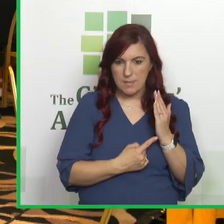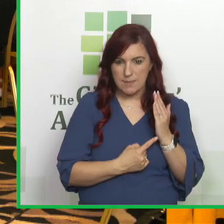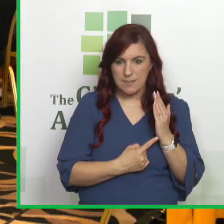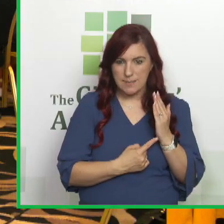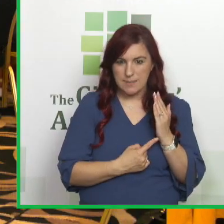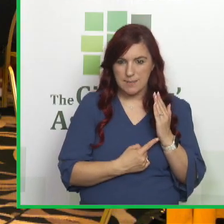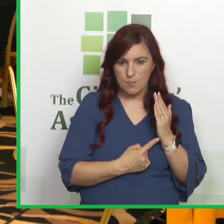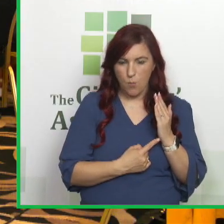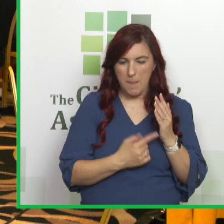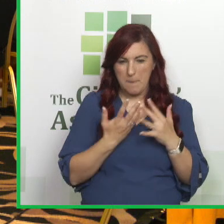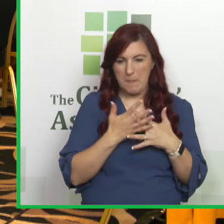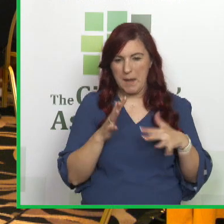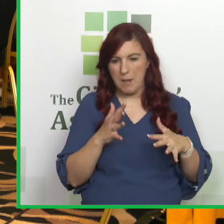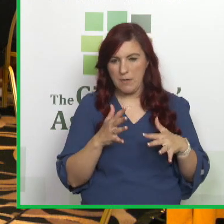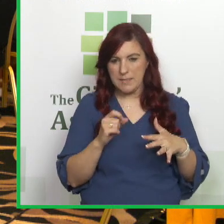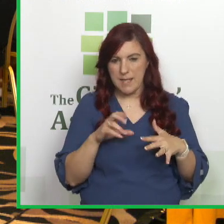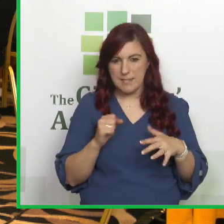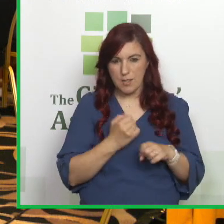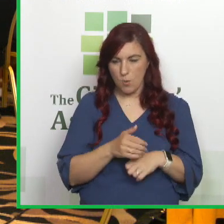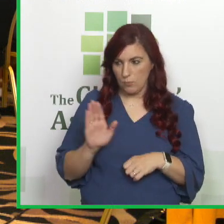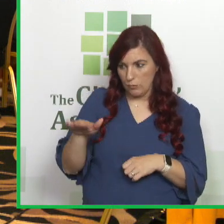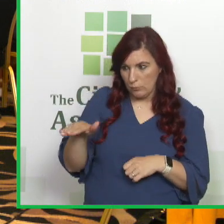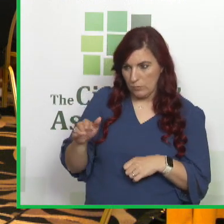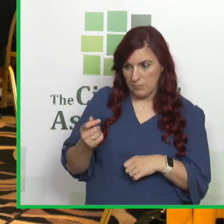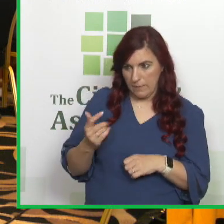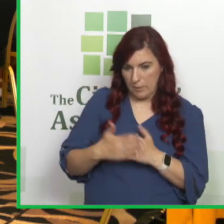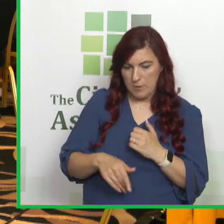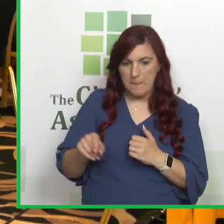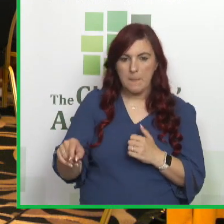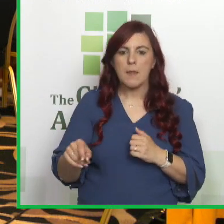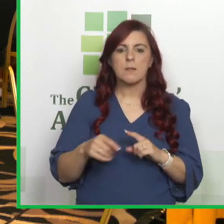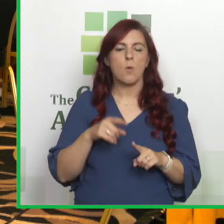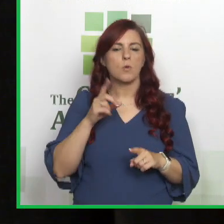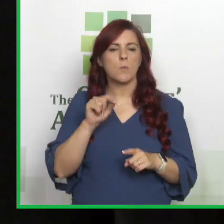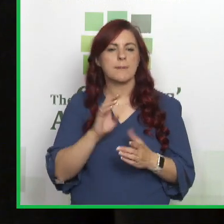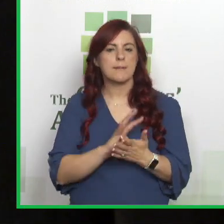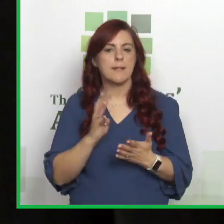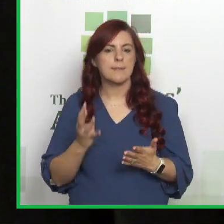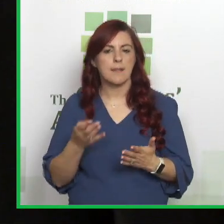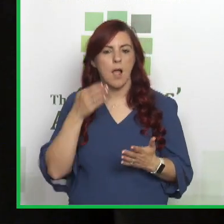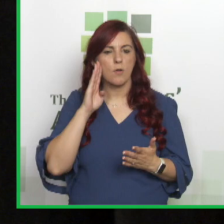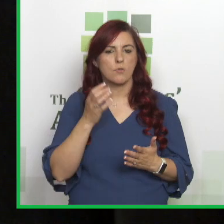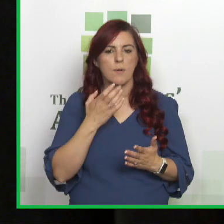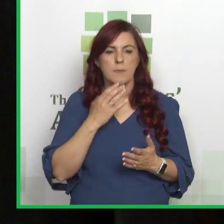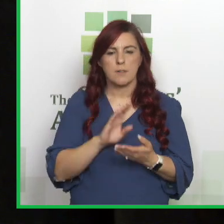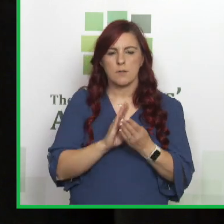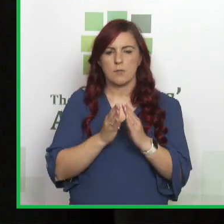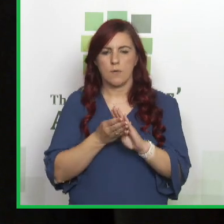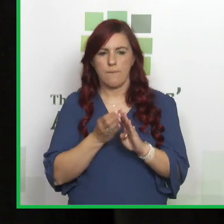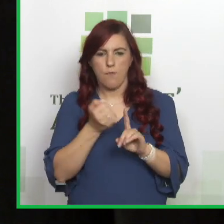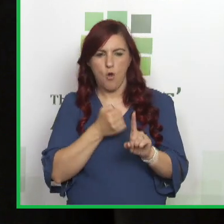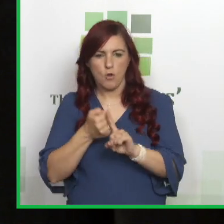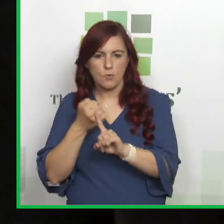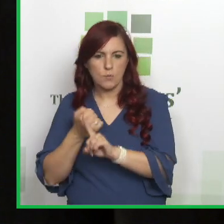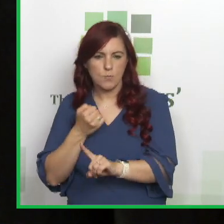preliminary stats released. Just over a minute, Seamus. In 2019, Irish criminal groups also discussed the move to legislation of cannabis in certain jurisdictions